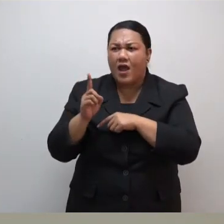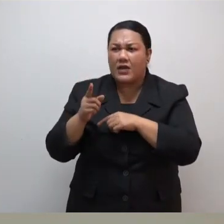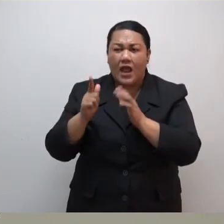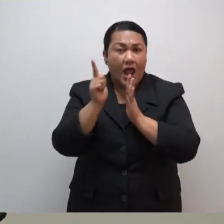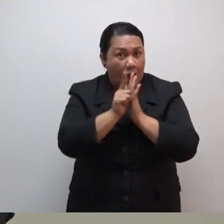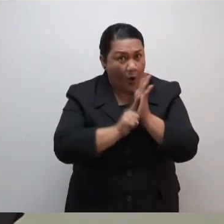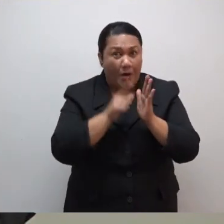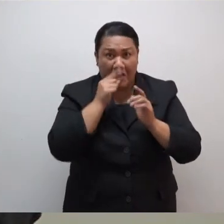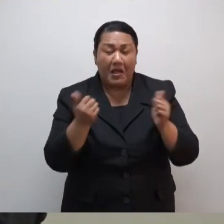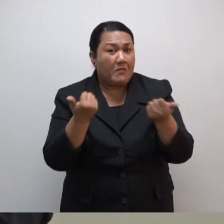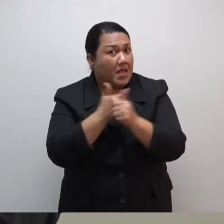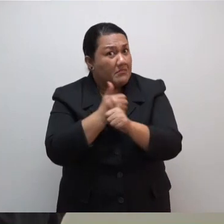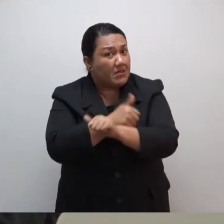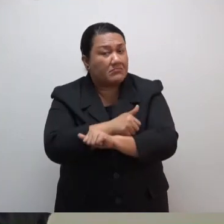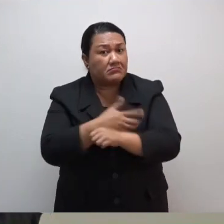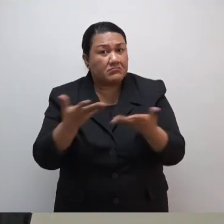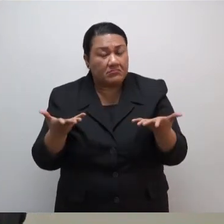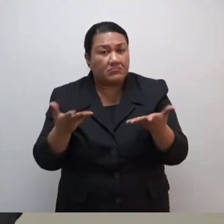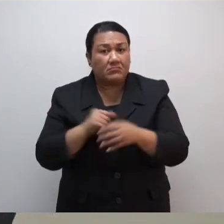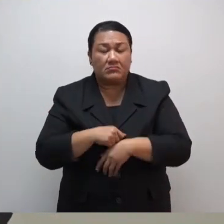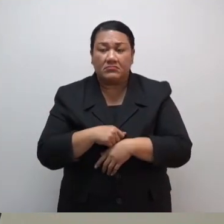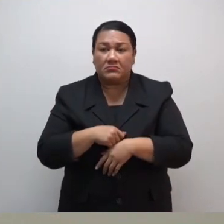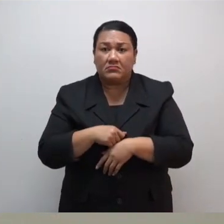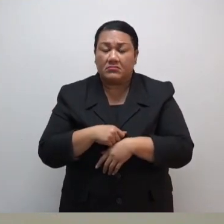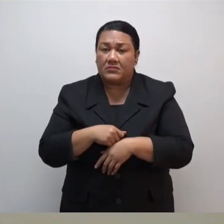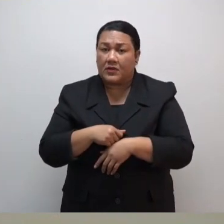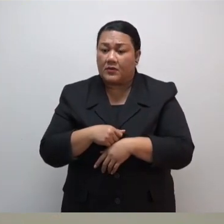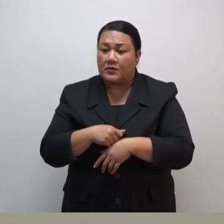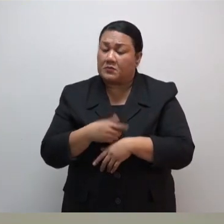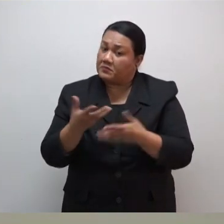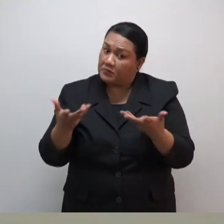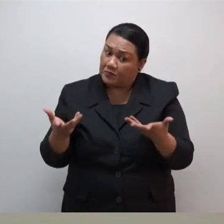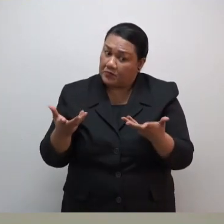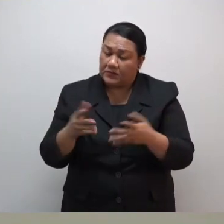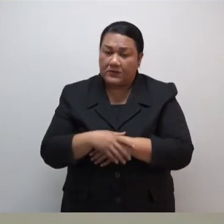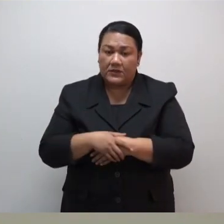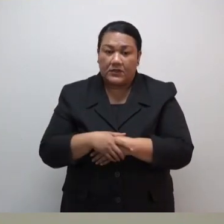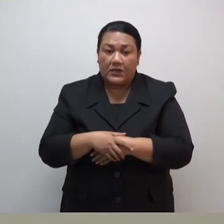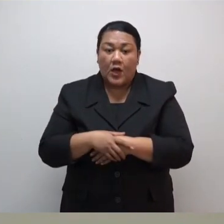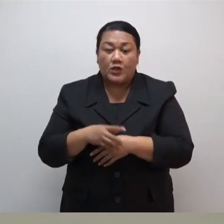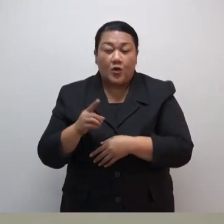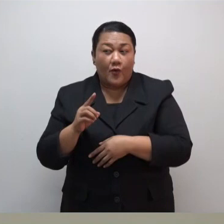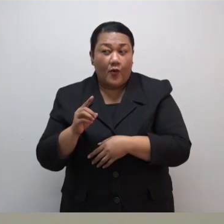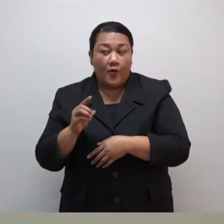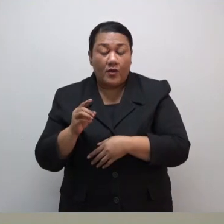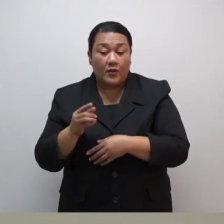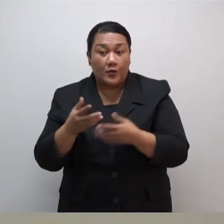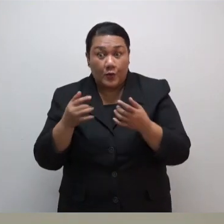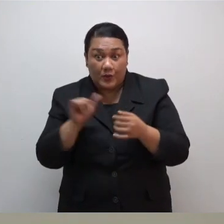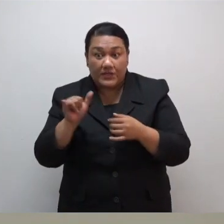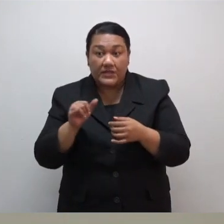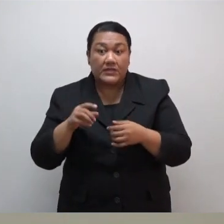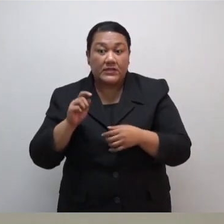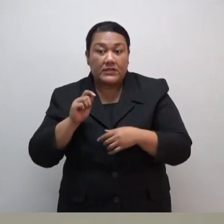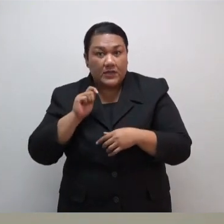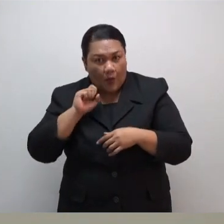amended too, or alluded to it in any case, which we intend to do. We intend to bring out amendments to the existing